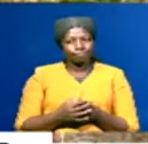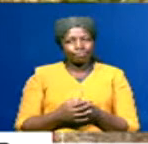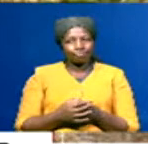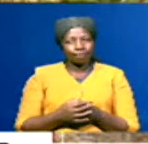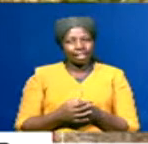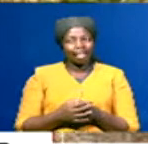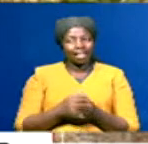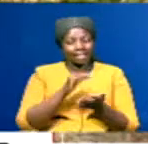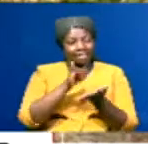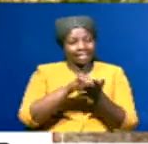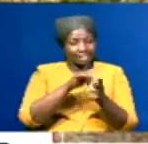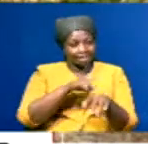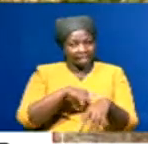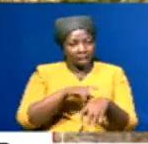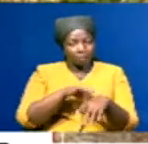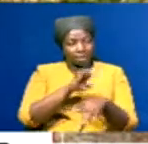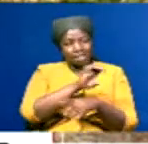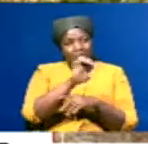African Standard,